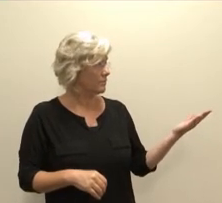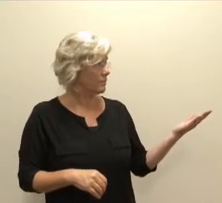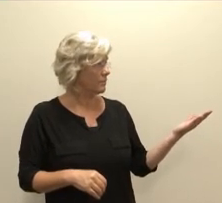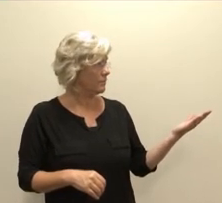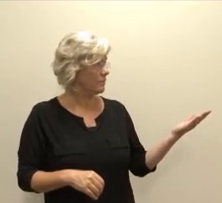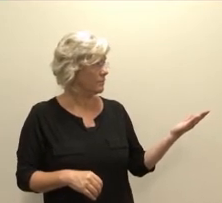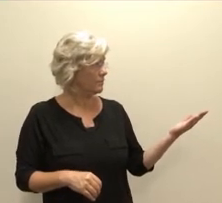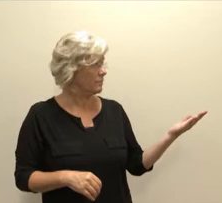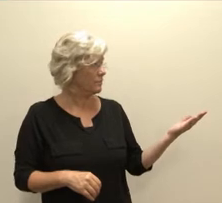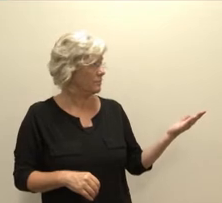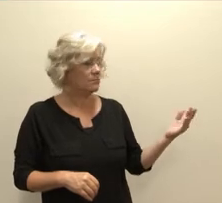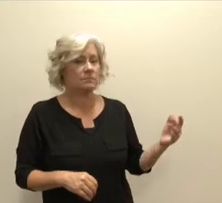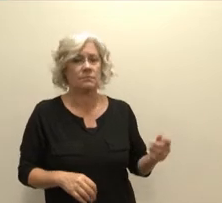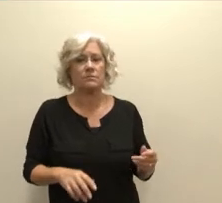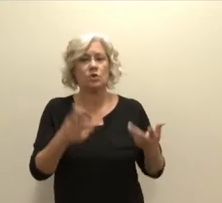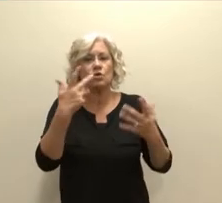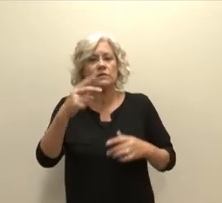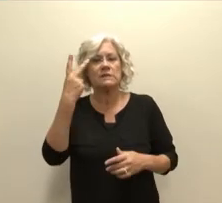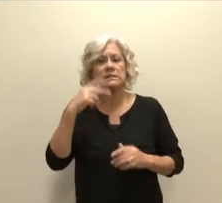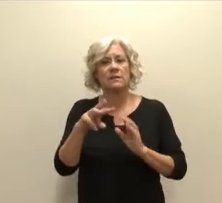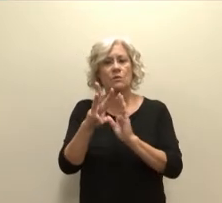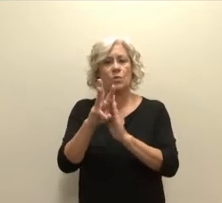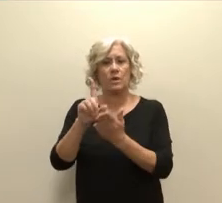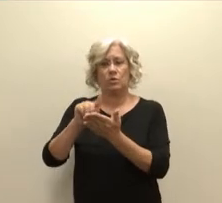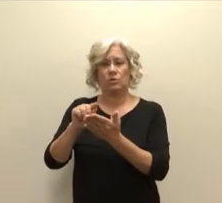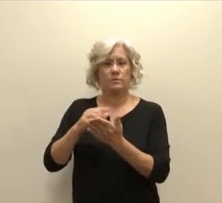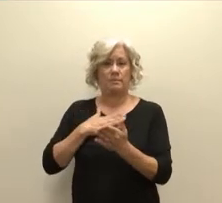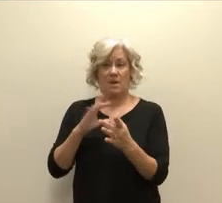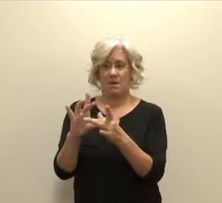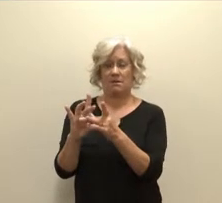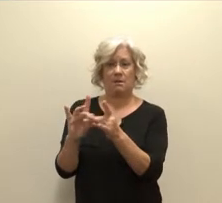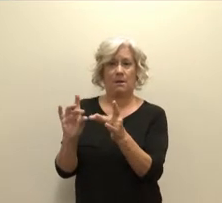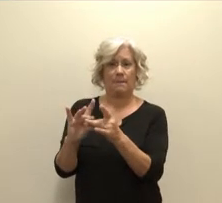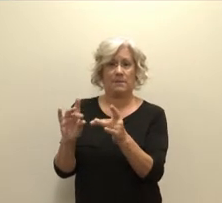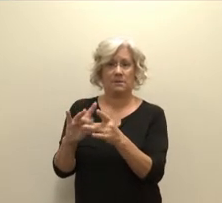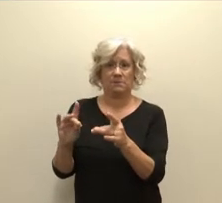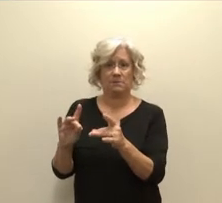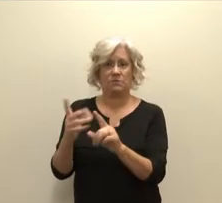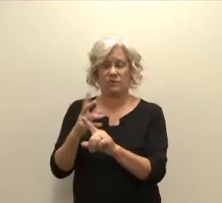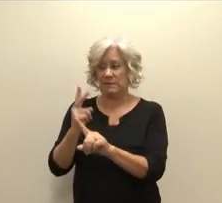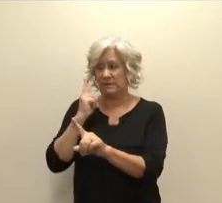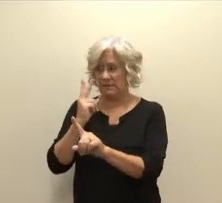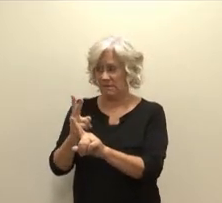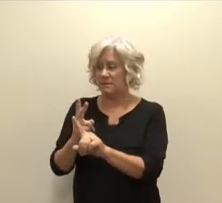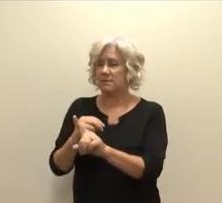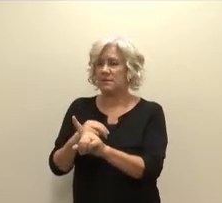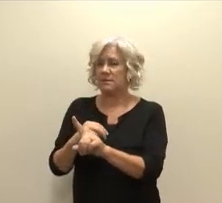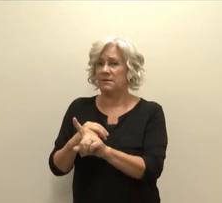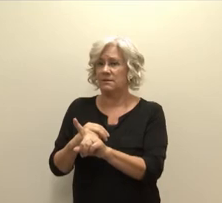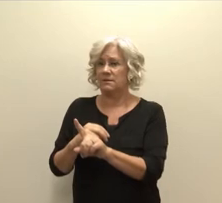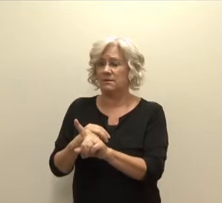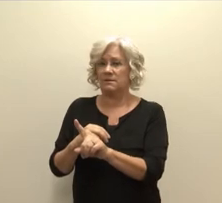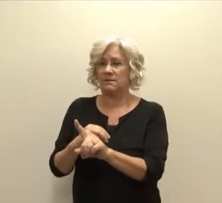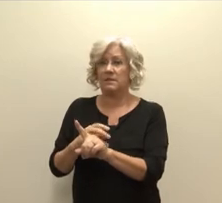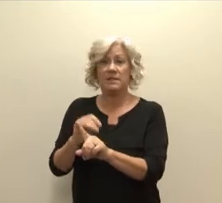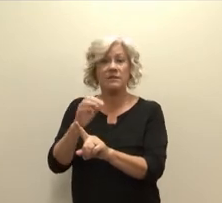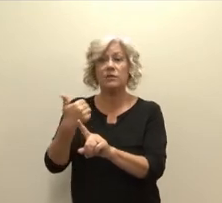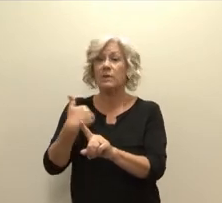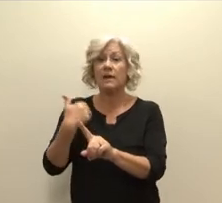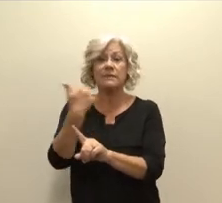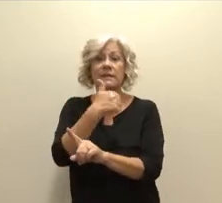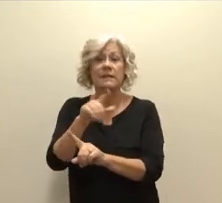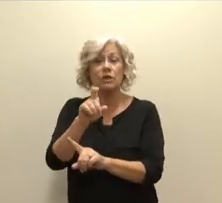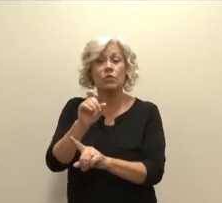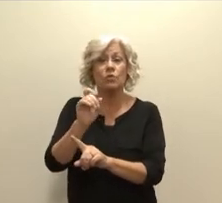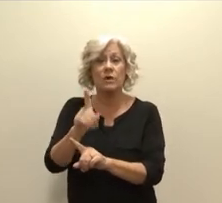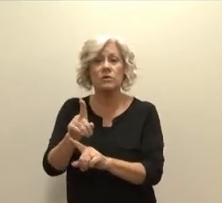You see my comments in the Waco trip with Brooke Crum. If you have any questions about where I stand,